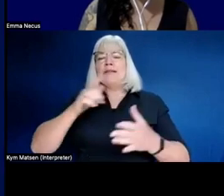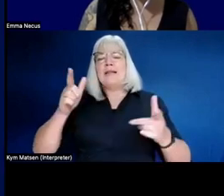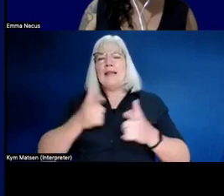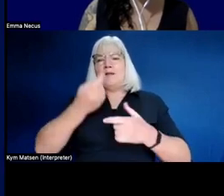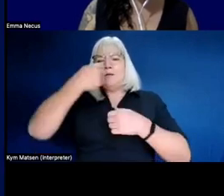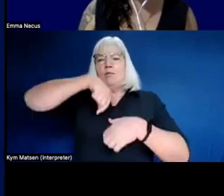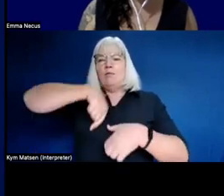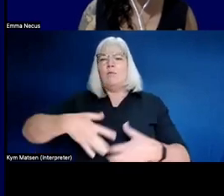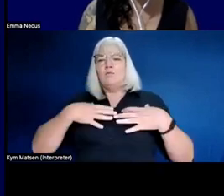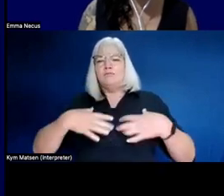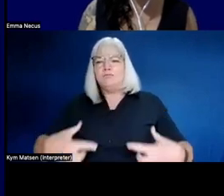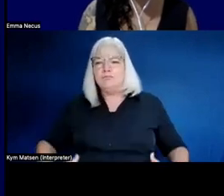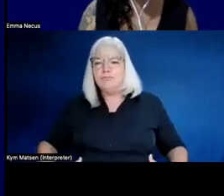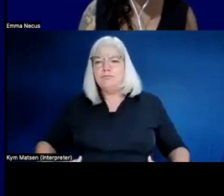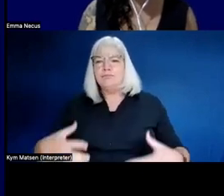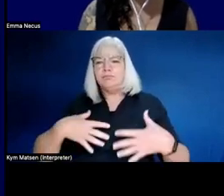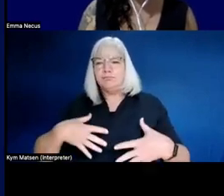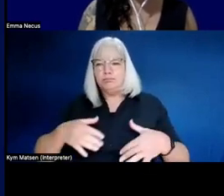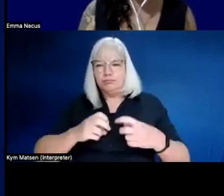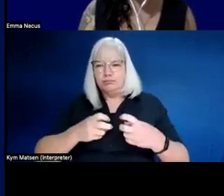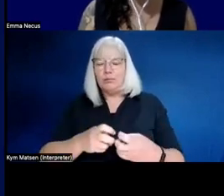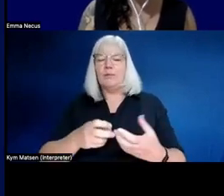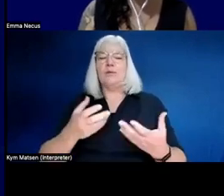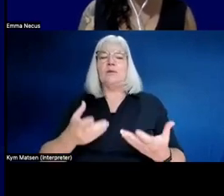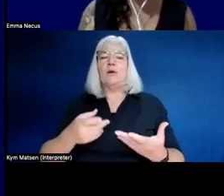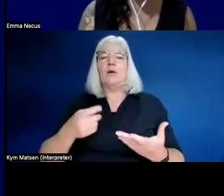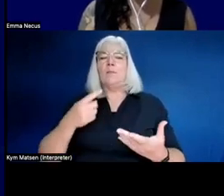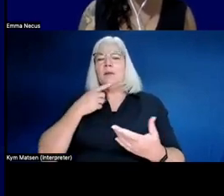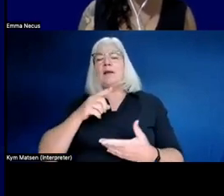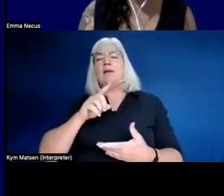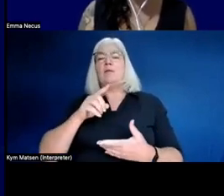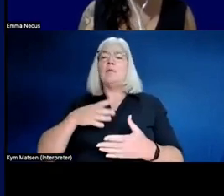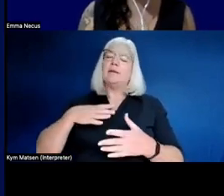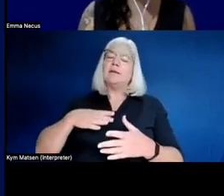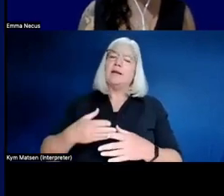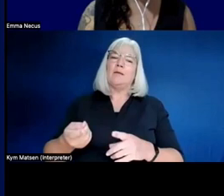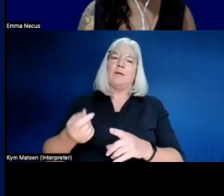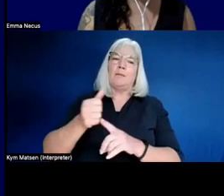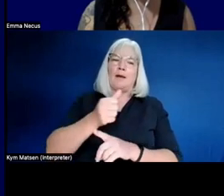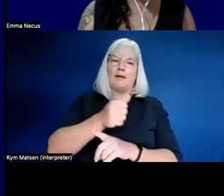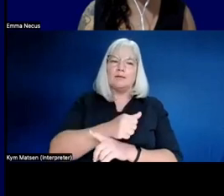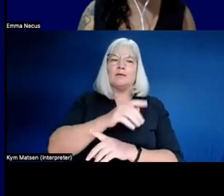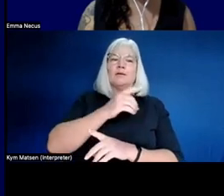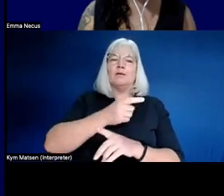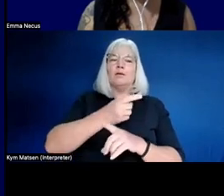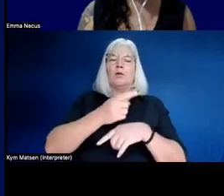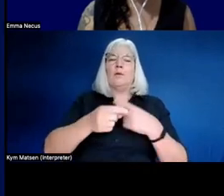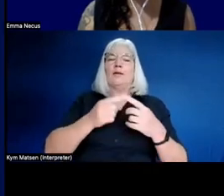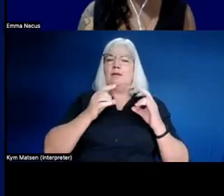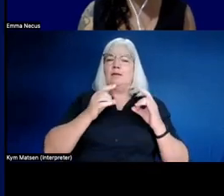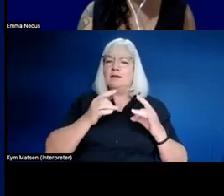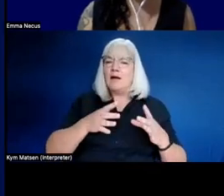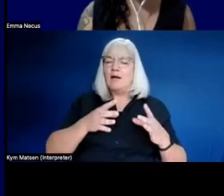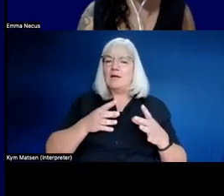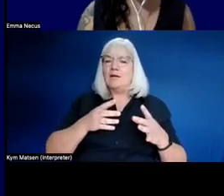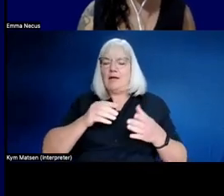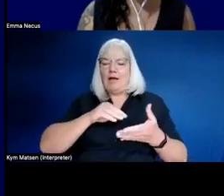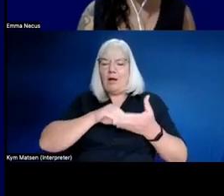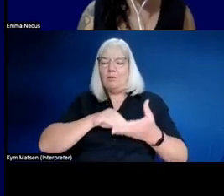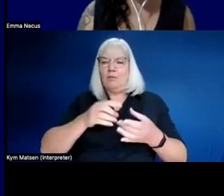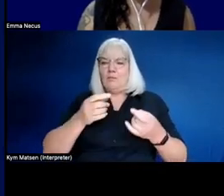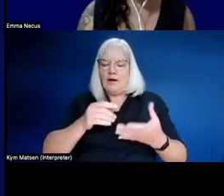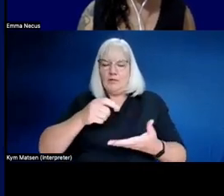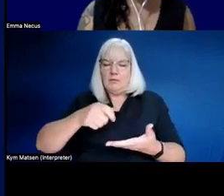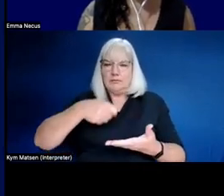have to walk to the cupboard at the beginning to get the food, which helps them work on their physical skills as well as getting them ready for